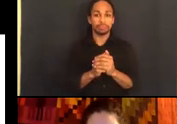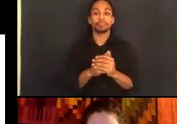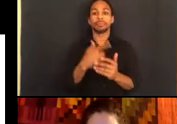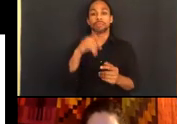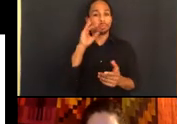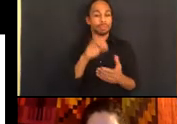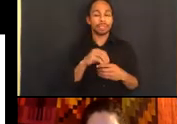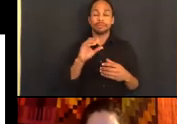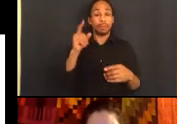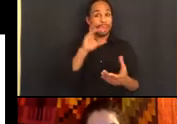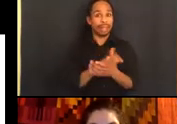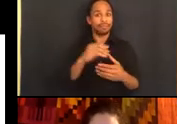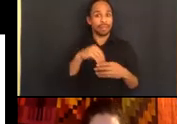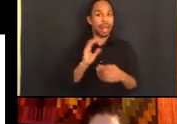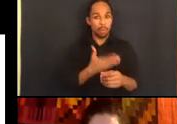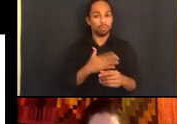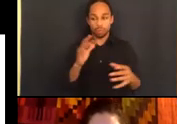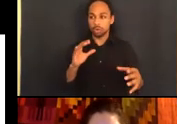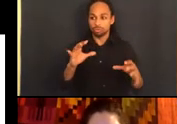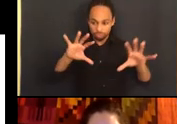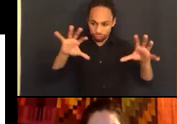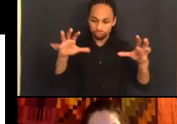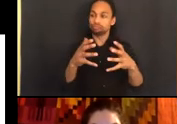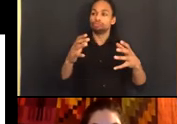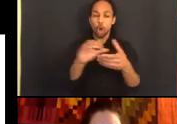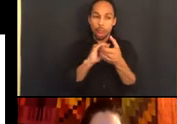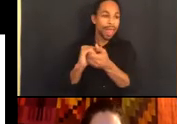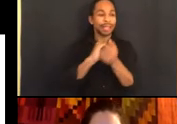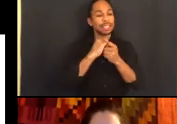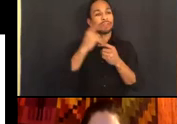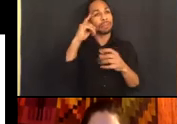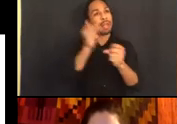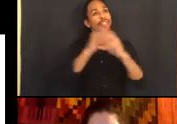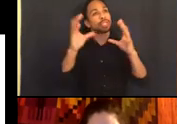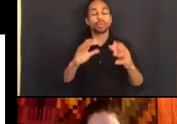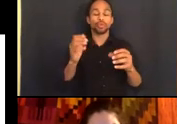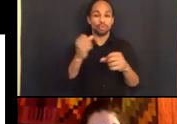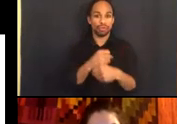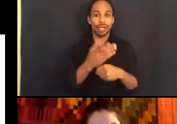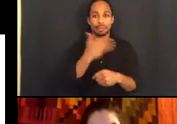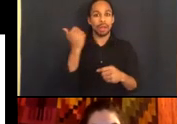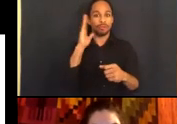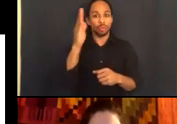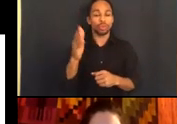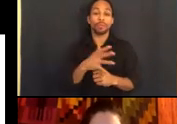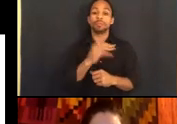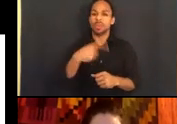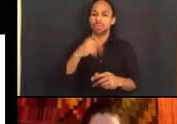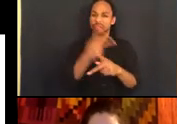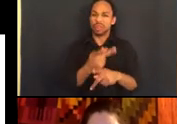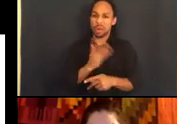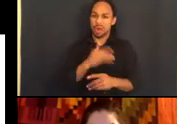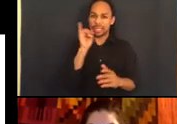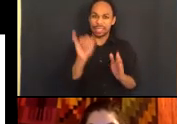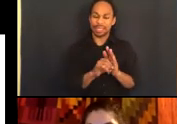collective imagination to create a better future. We'd been figuring out our identity as a group though, and so when this crisis